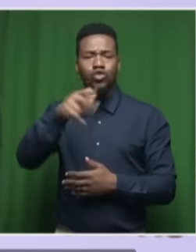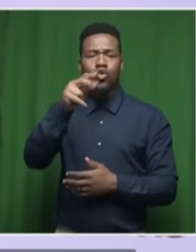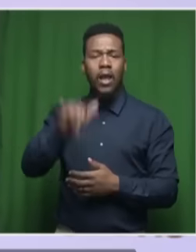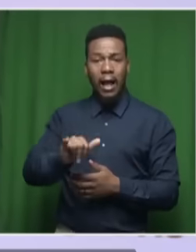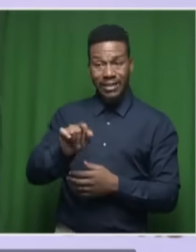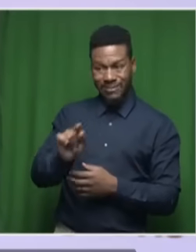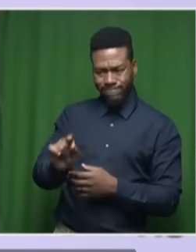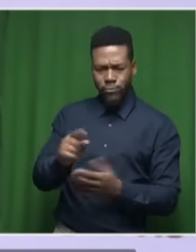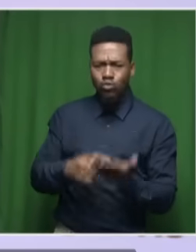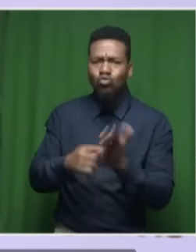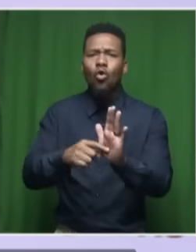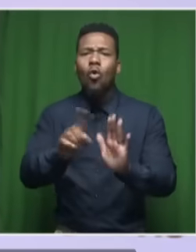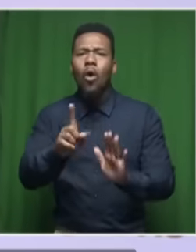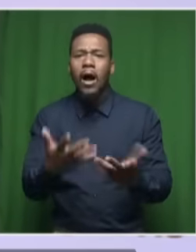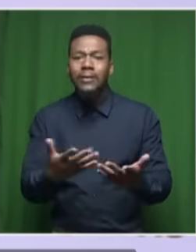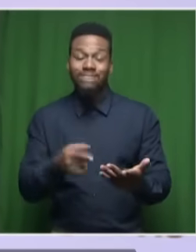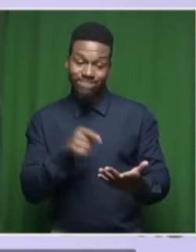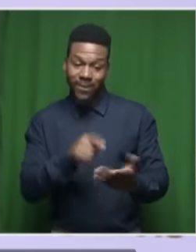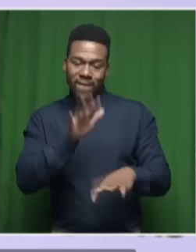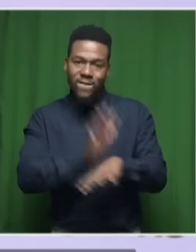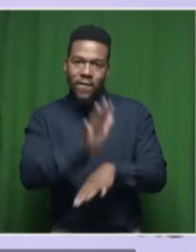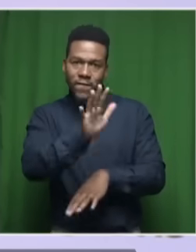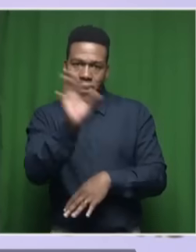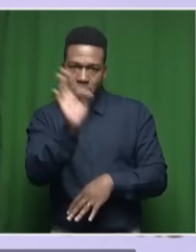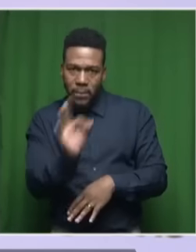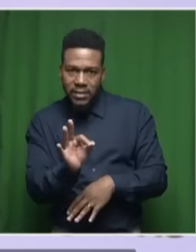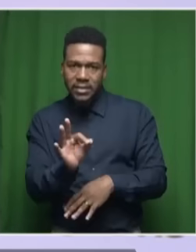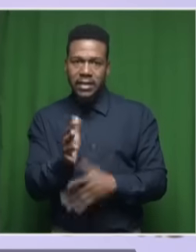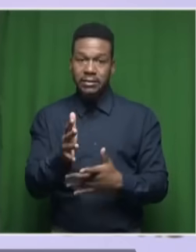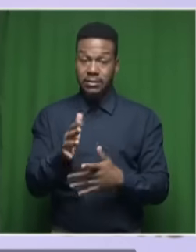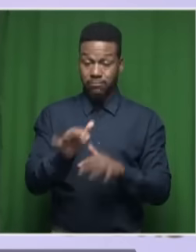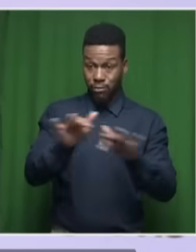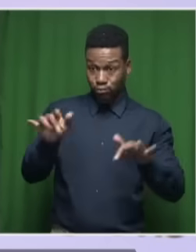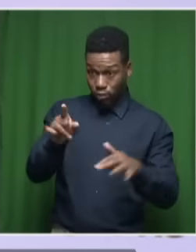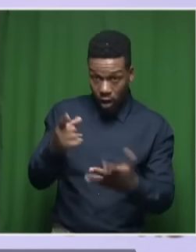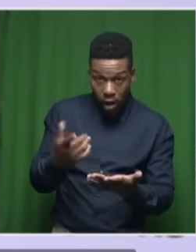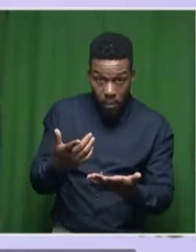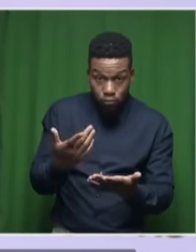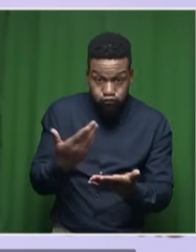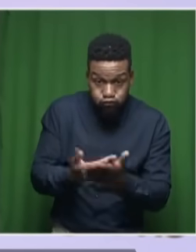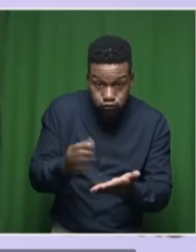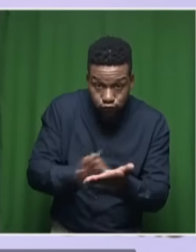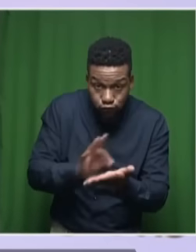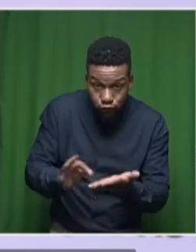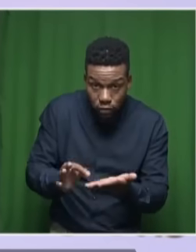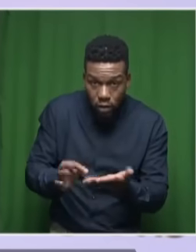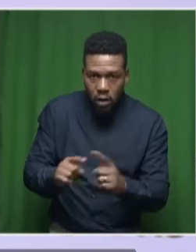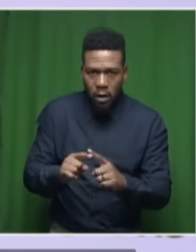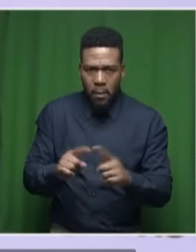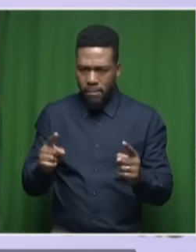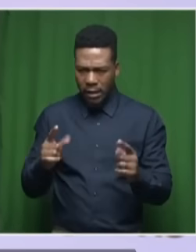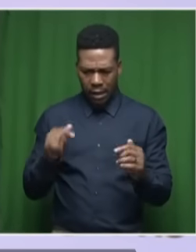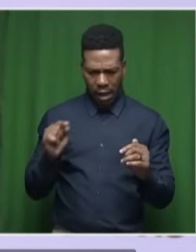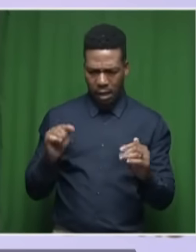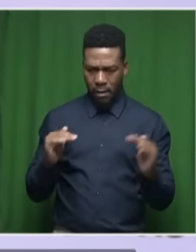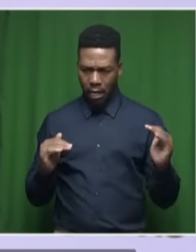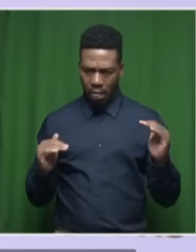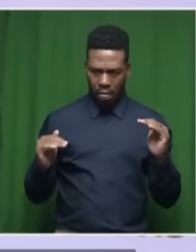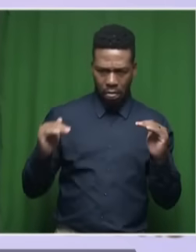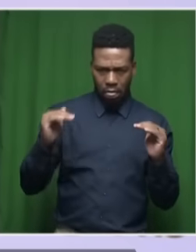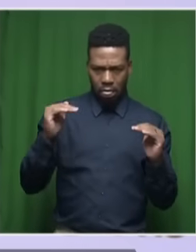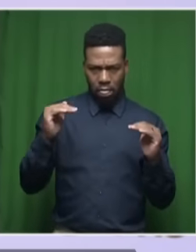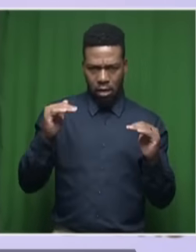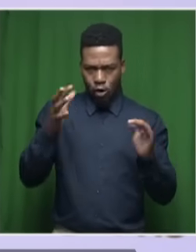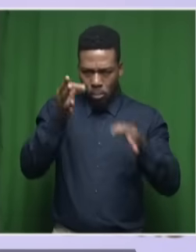the electorate eligible to vote in this year's national and provincial elections have not yet aligned themselves with a